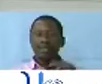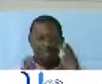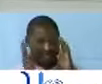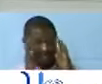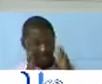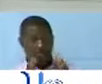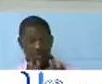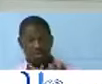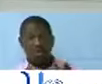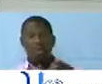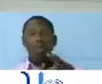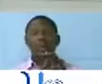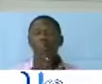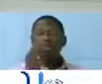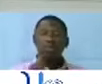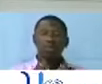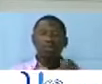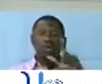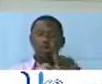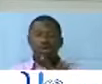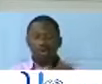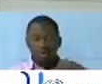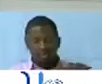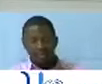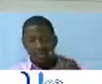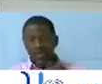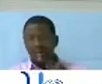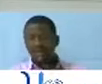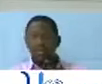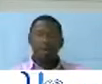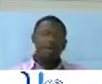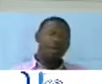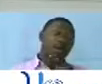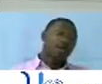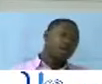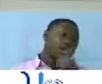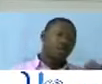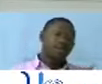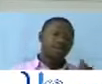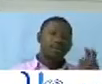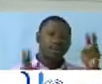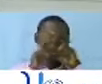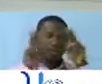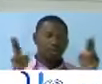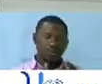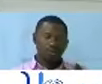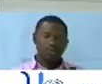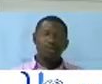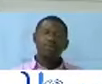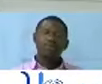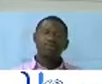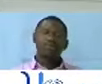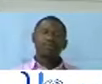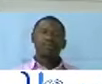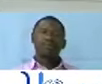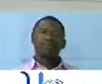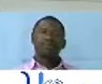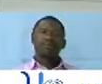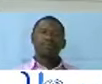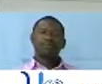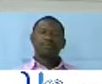nak ñu bari tek nañ ci seen boot muy fi ci rew mi ak ci bitim rew. And it prompted